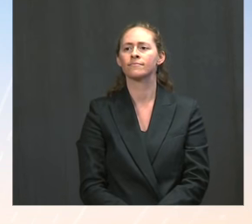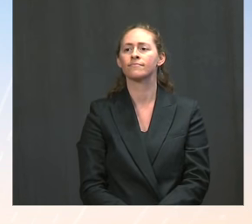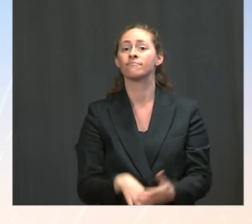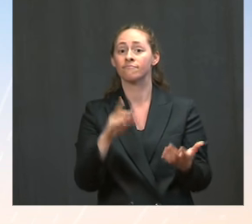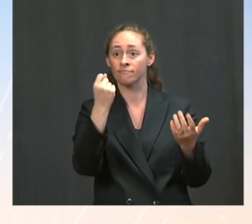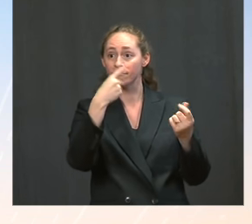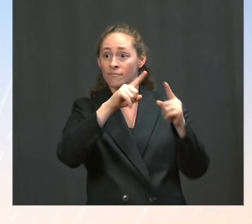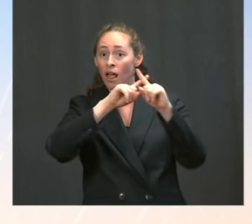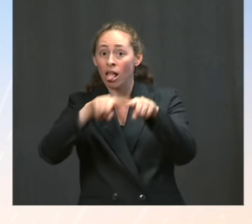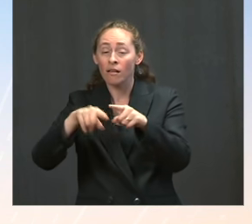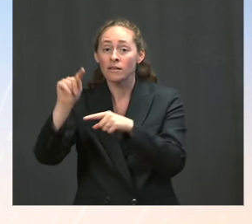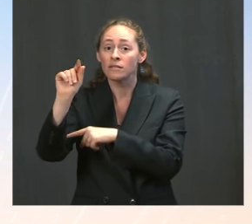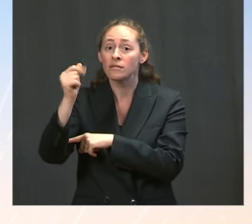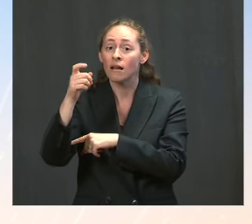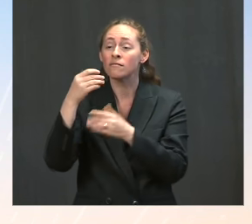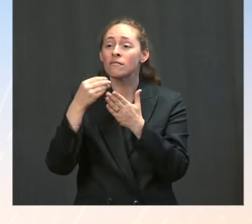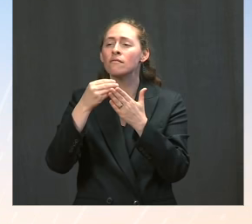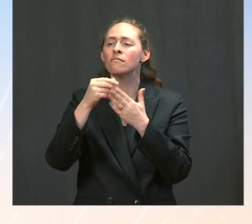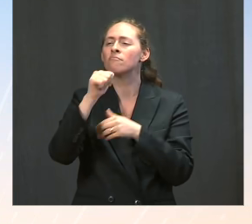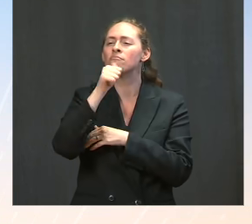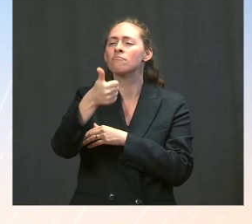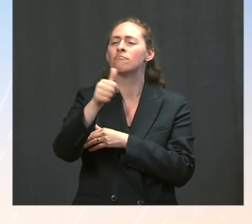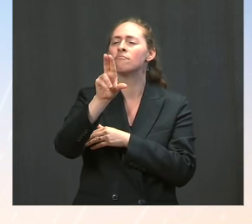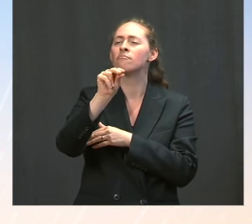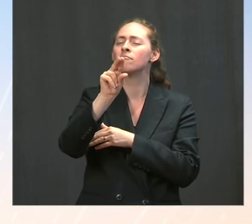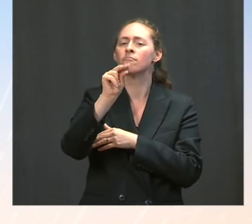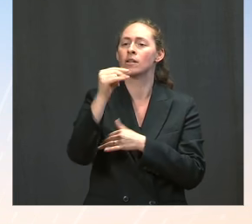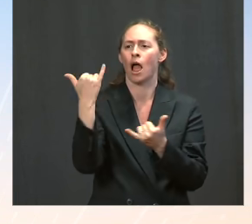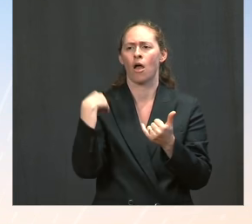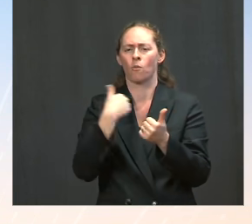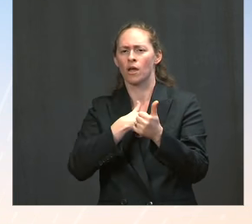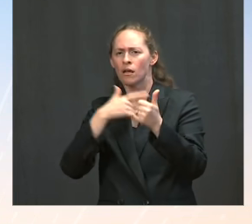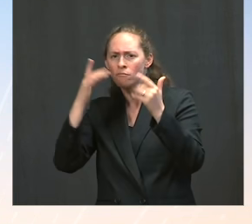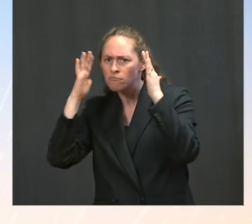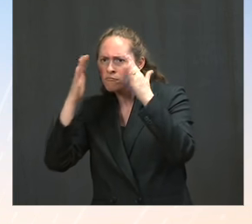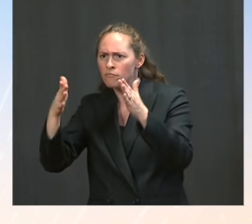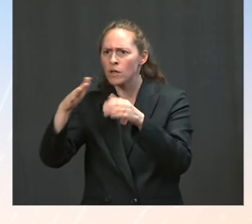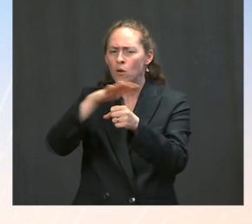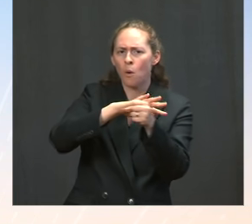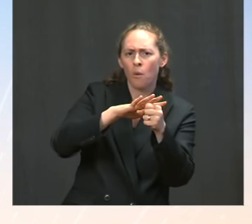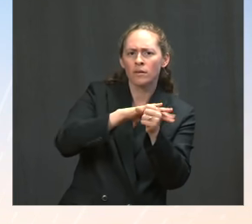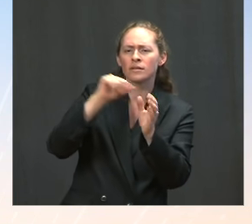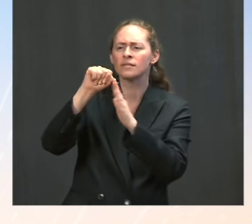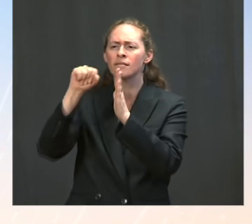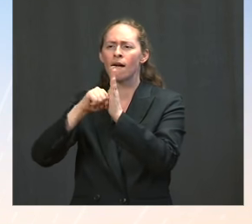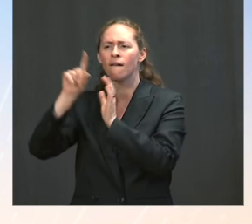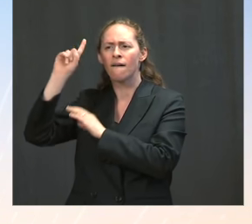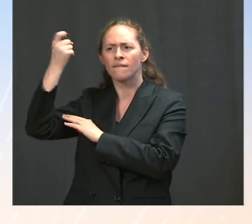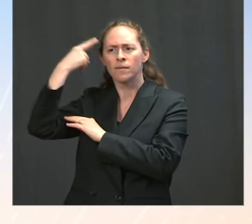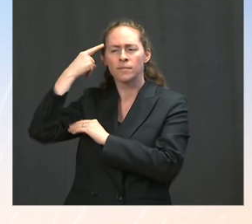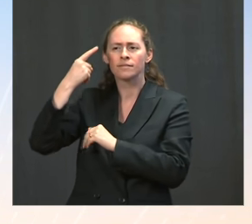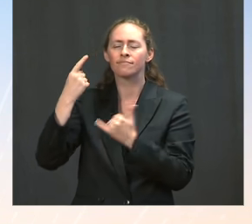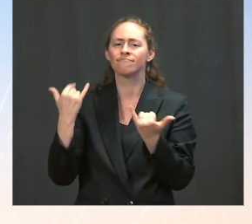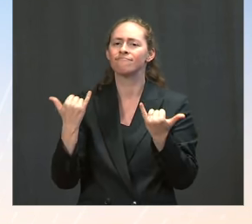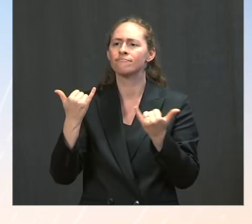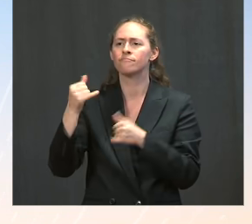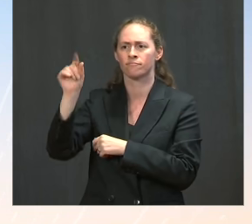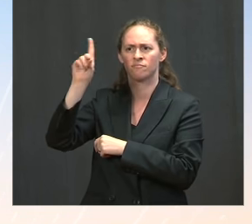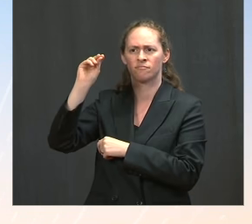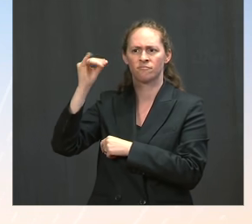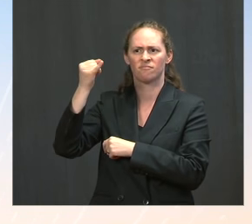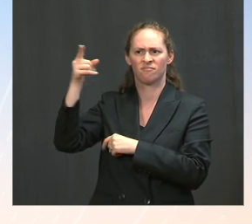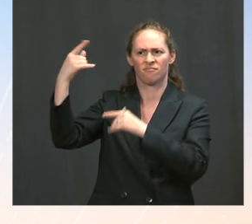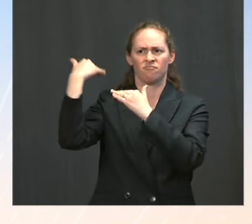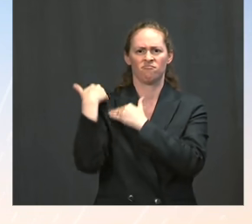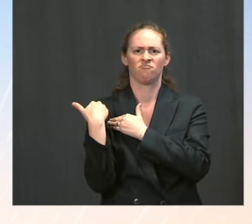It awards grants to states, local governments, and other entities through DOJ's Office for Victims of Crime. With that, Josh. Thanks,